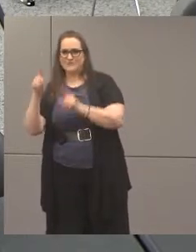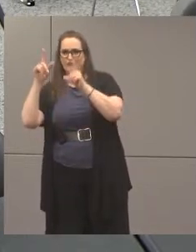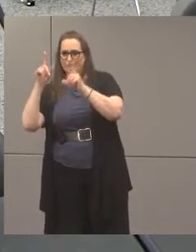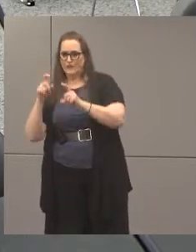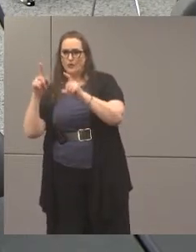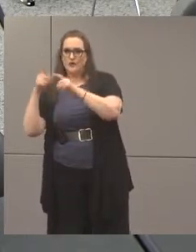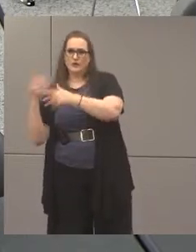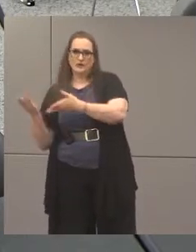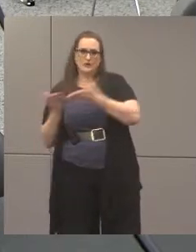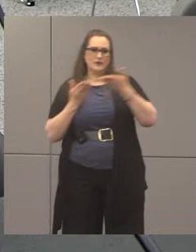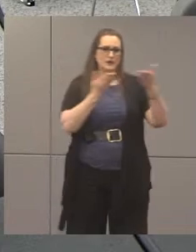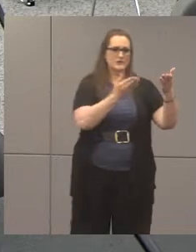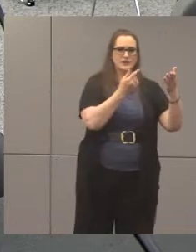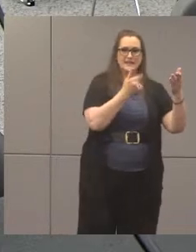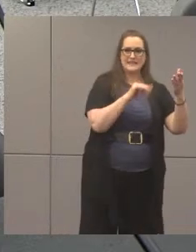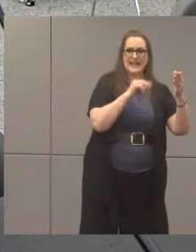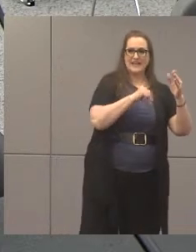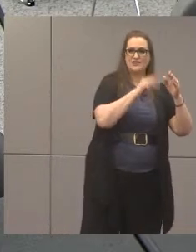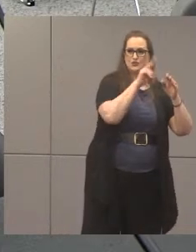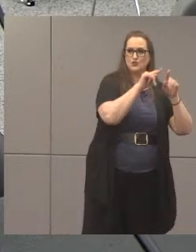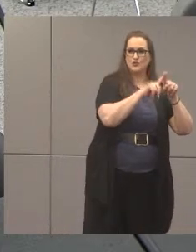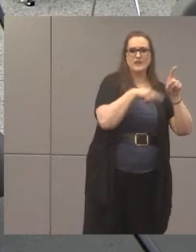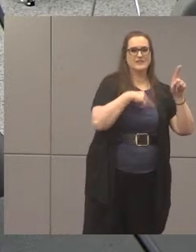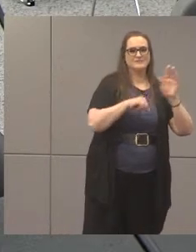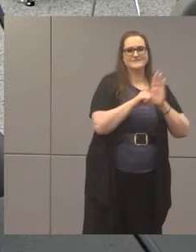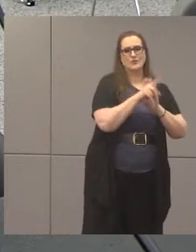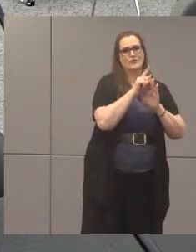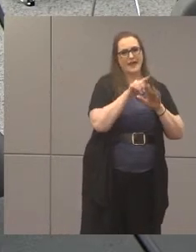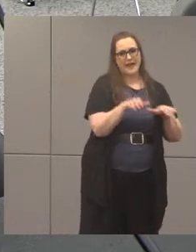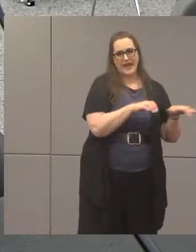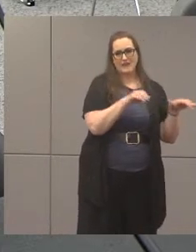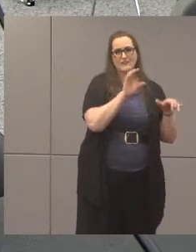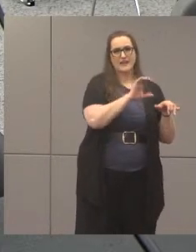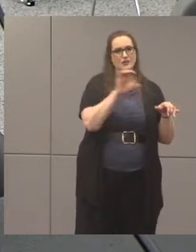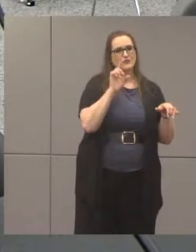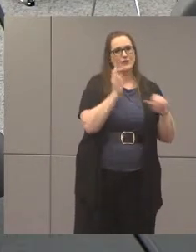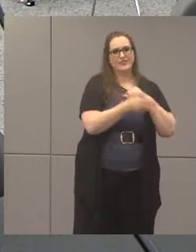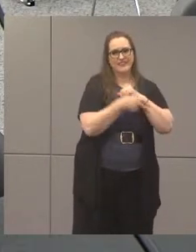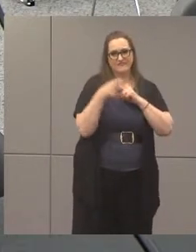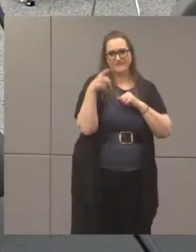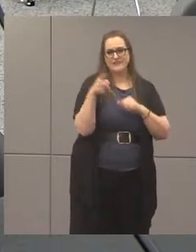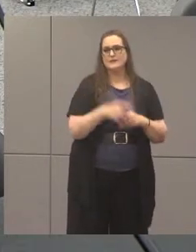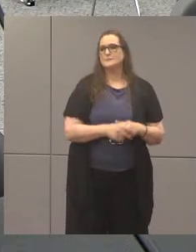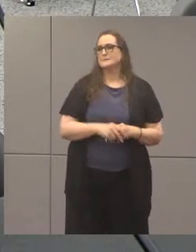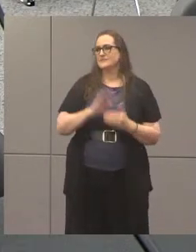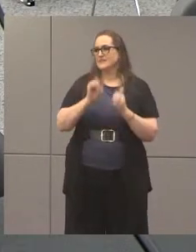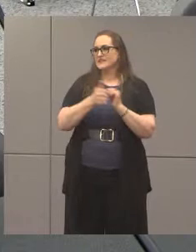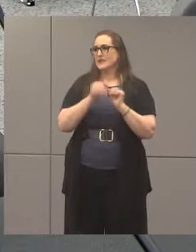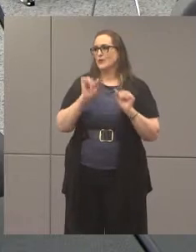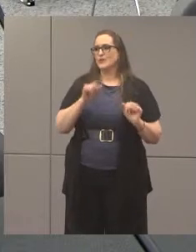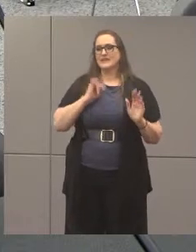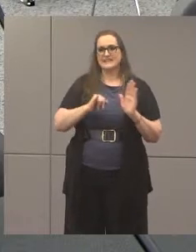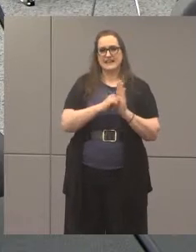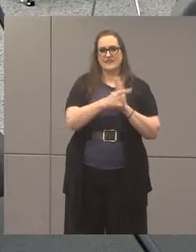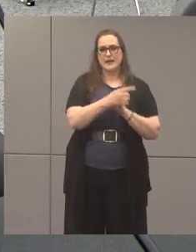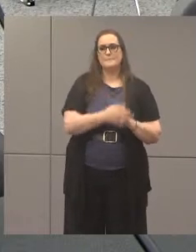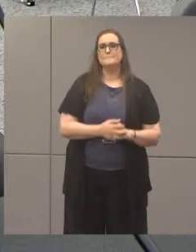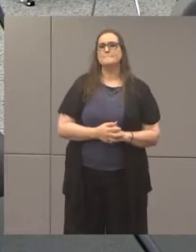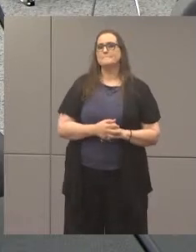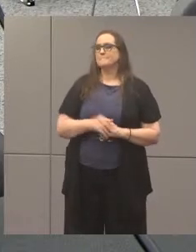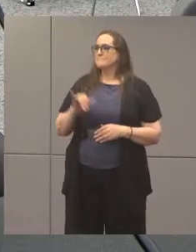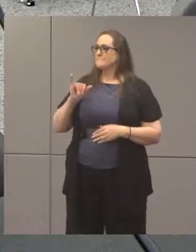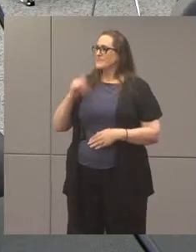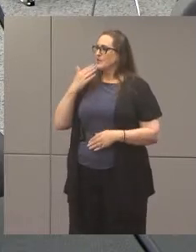GAIN unit. They identified him right away as being a very active catalytic converter thief. That's how we were able to identify him. Thank